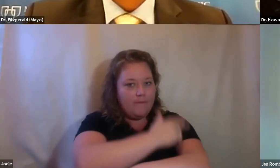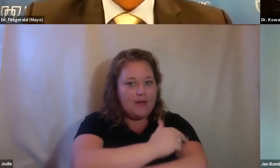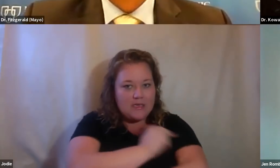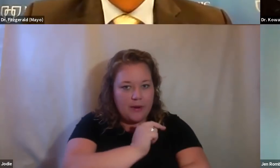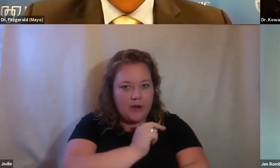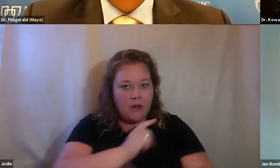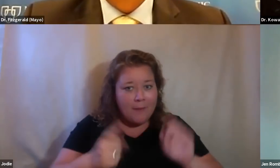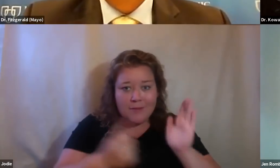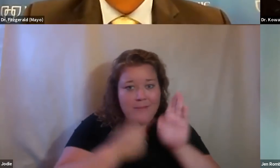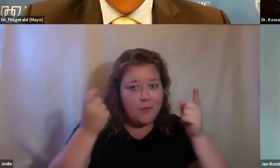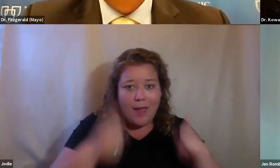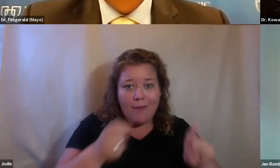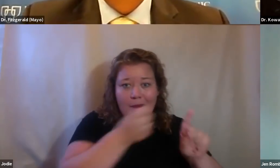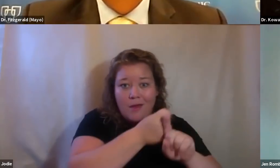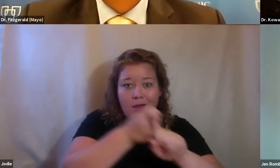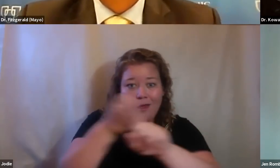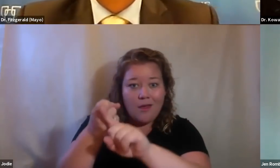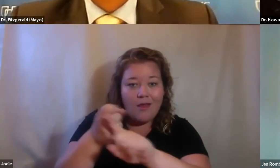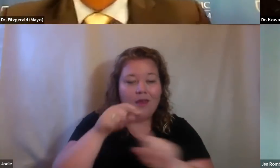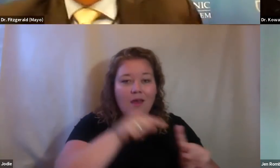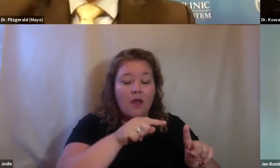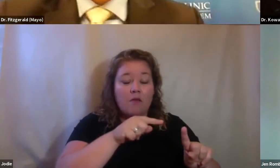again. That was a persistence of the original infection.